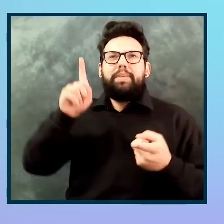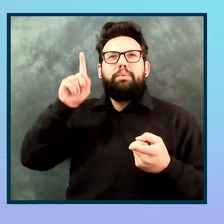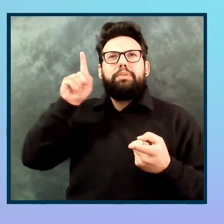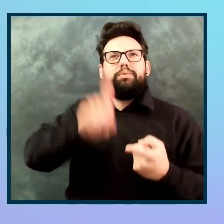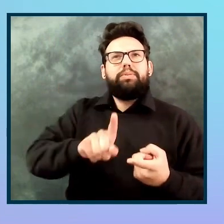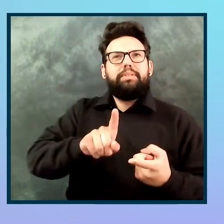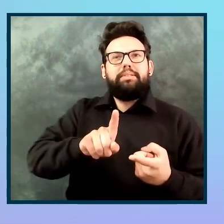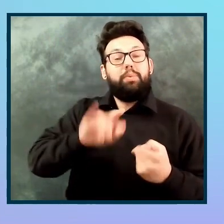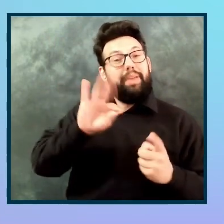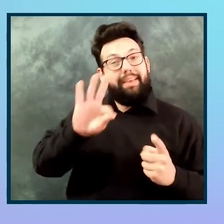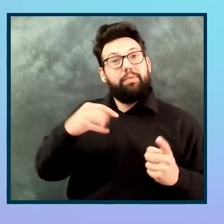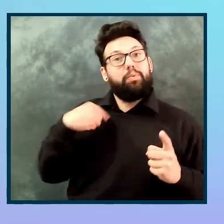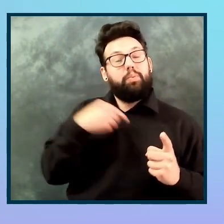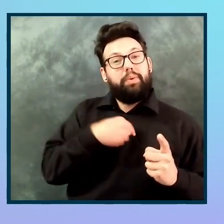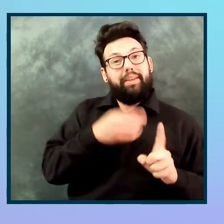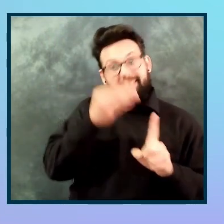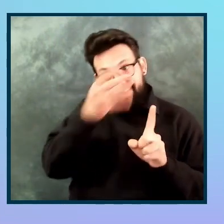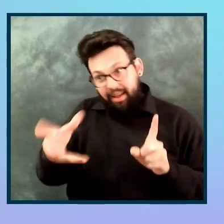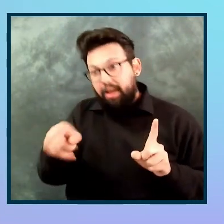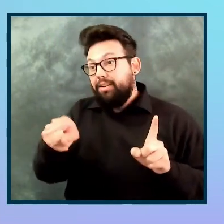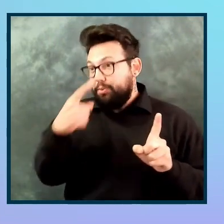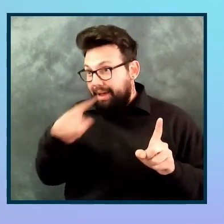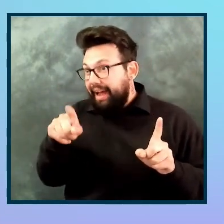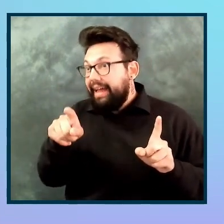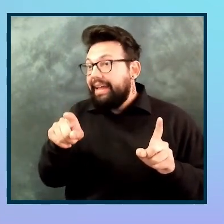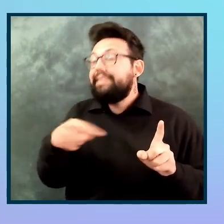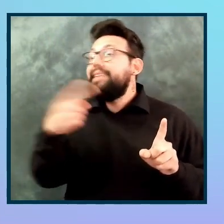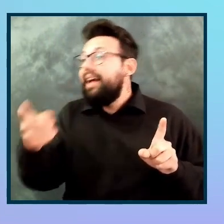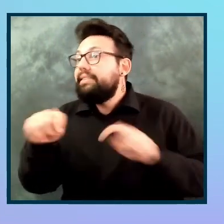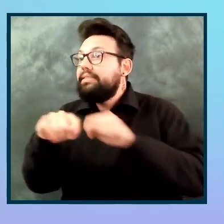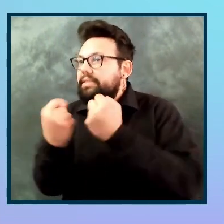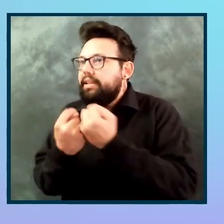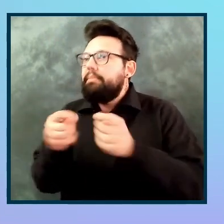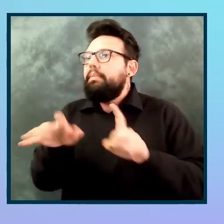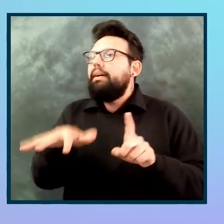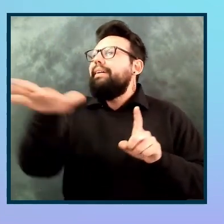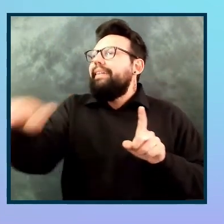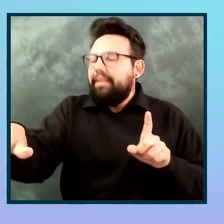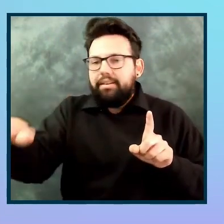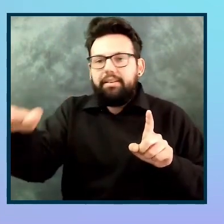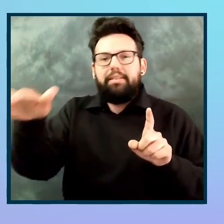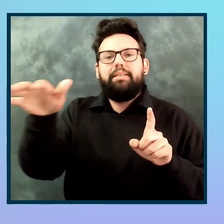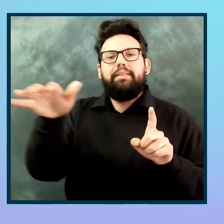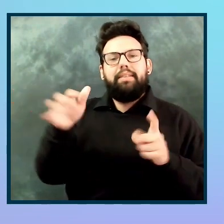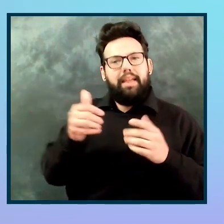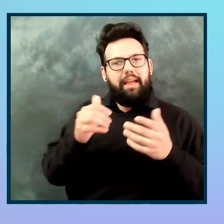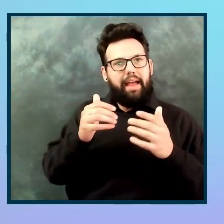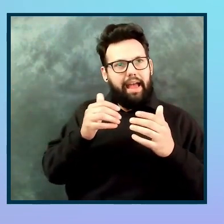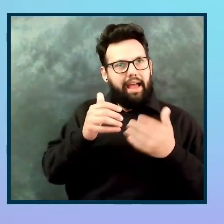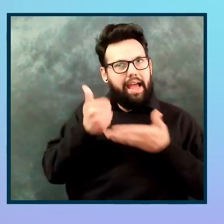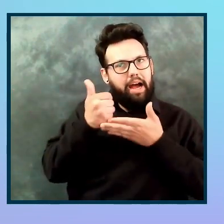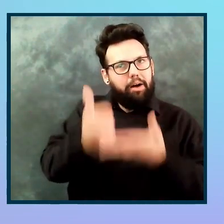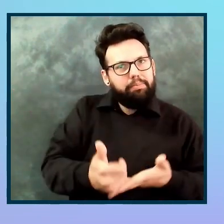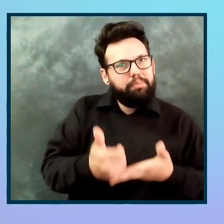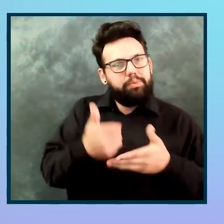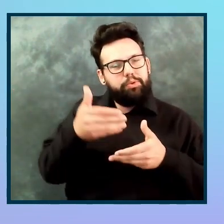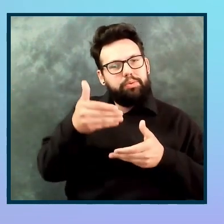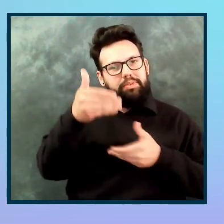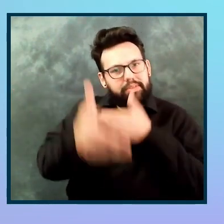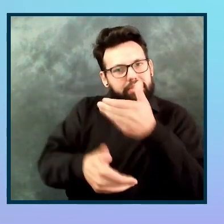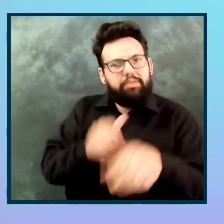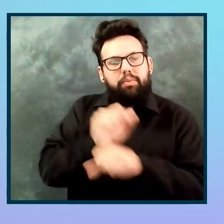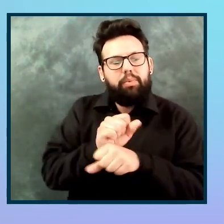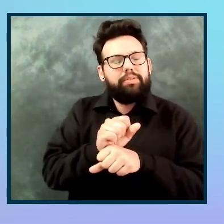barrier to actually getting the work done. So I find that really identifying key partners within different functional teams has helped